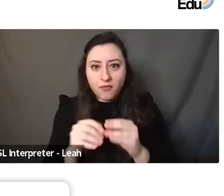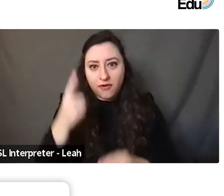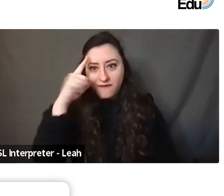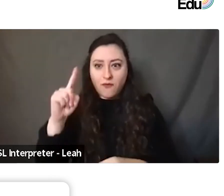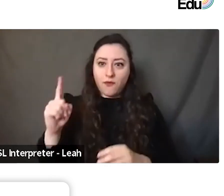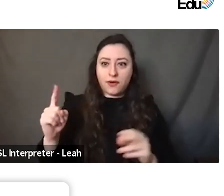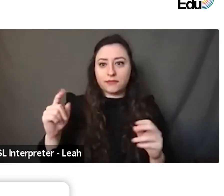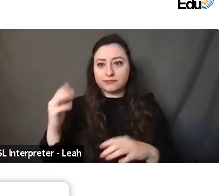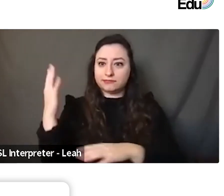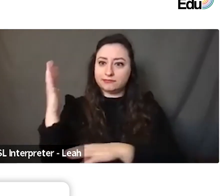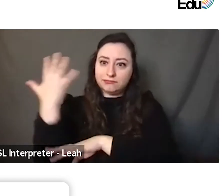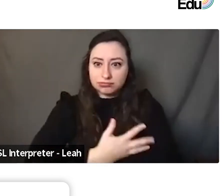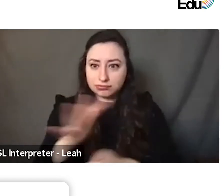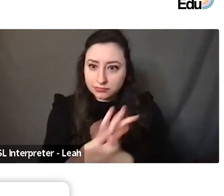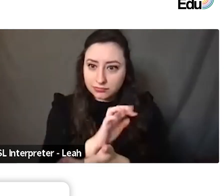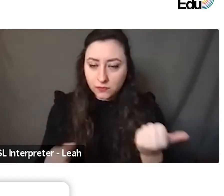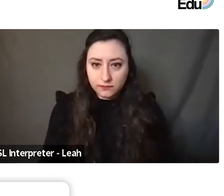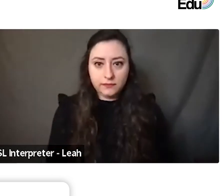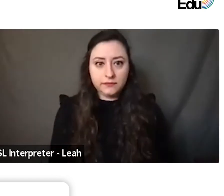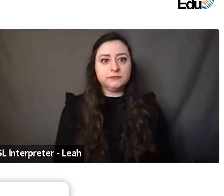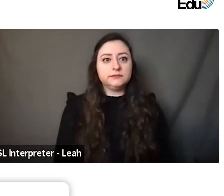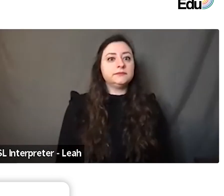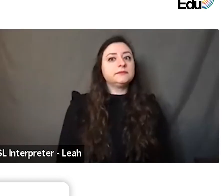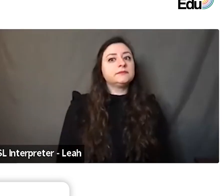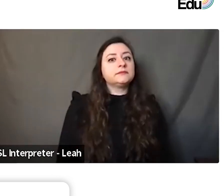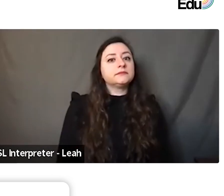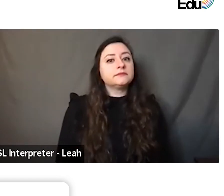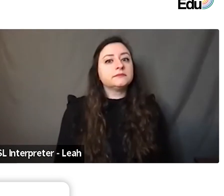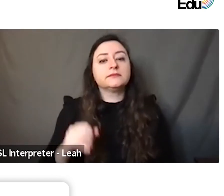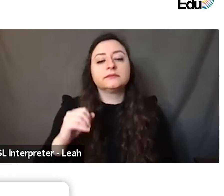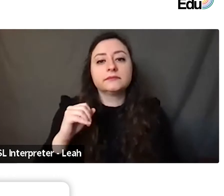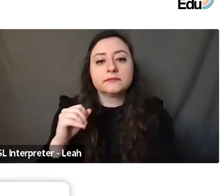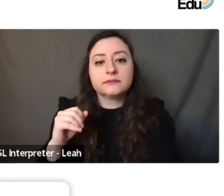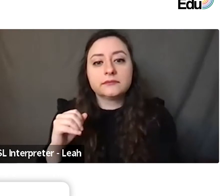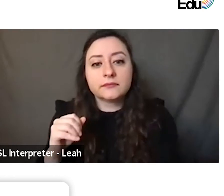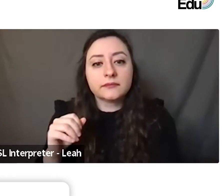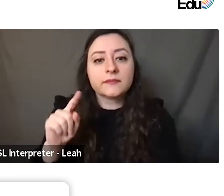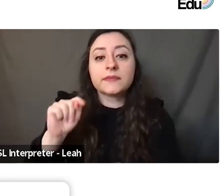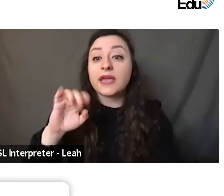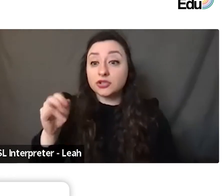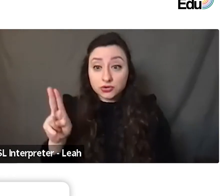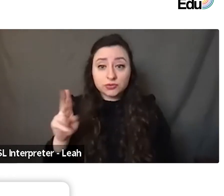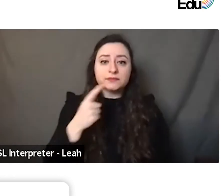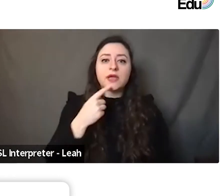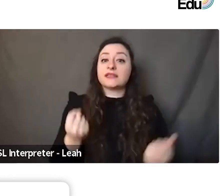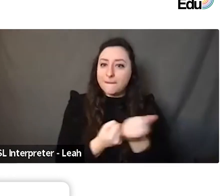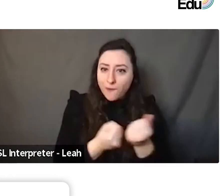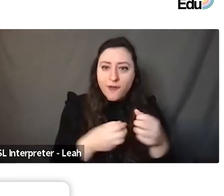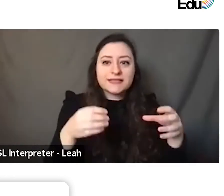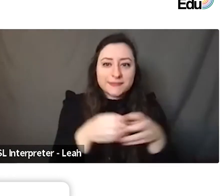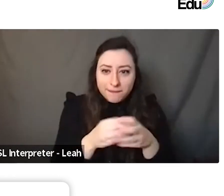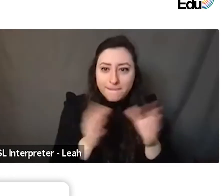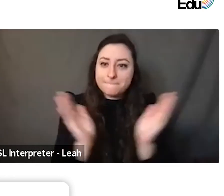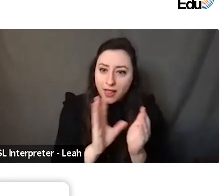destruction. Yeah. I would also say support smaller suppliers, sources, makers, creators who are